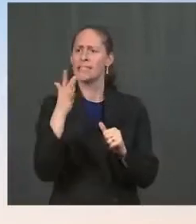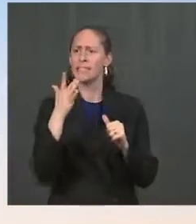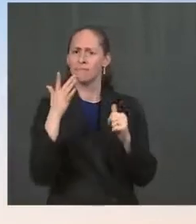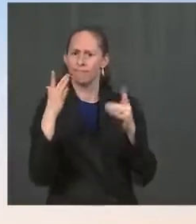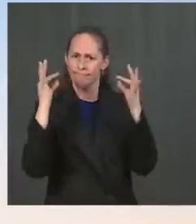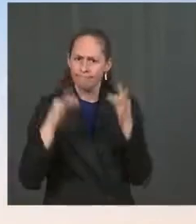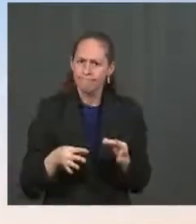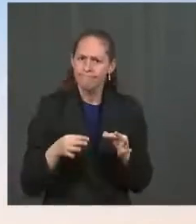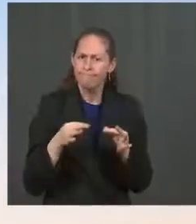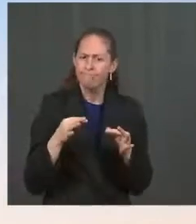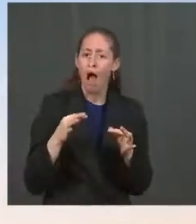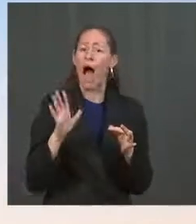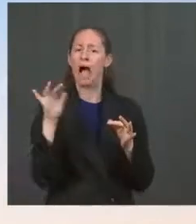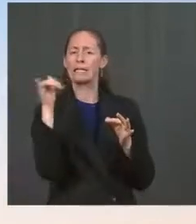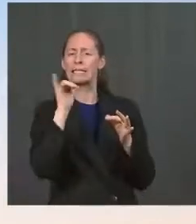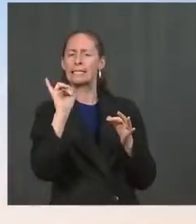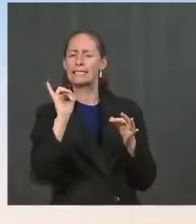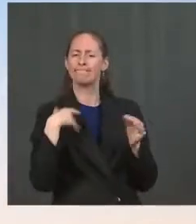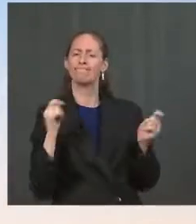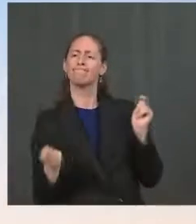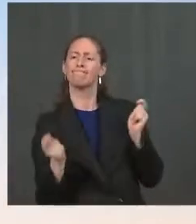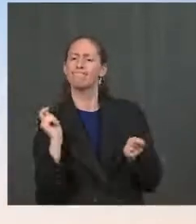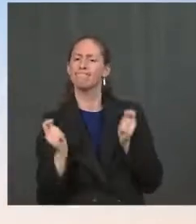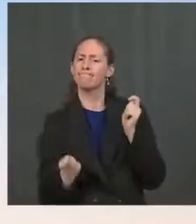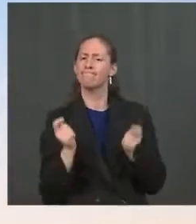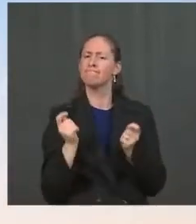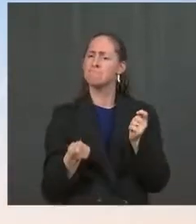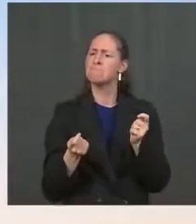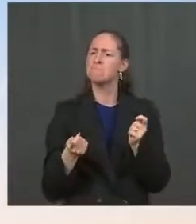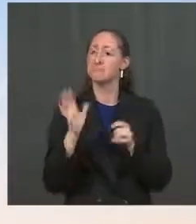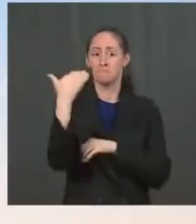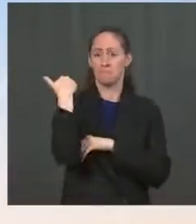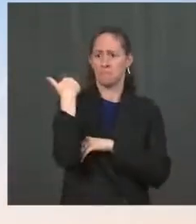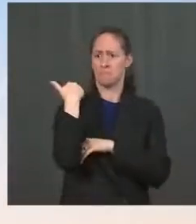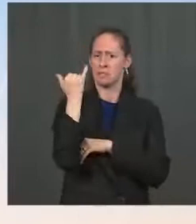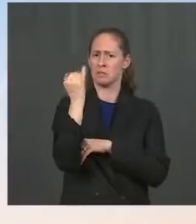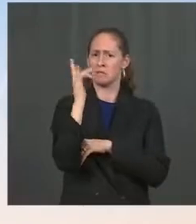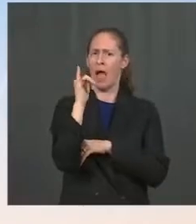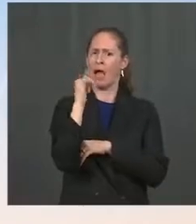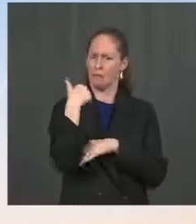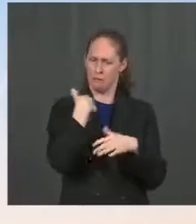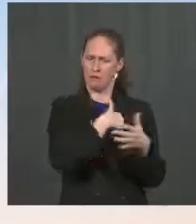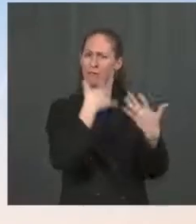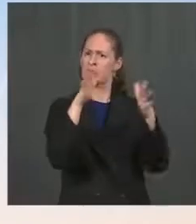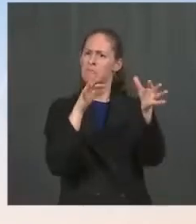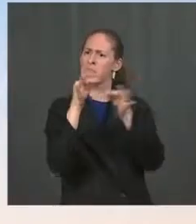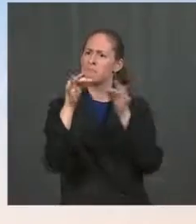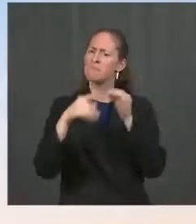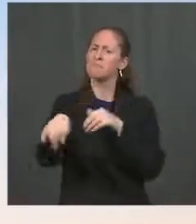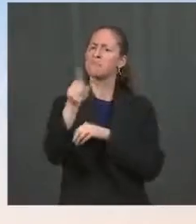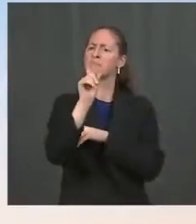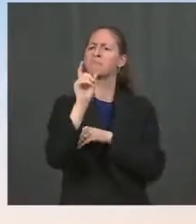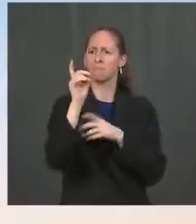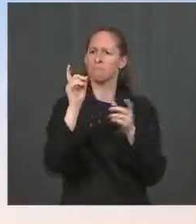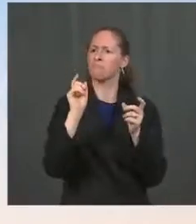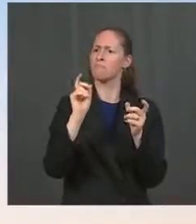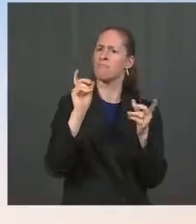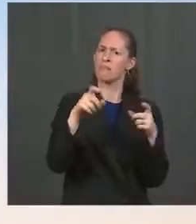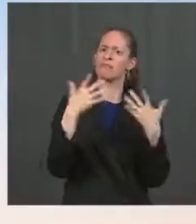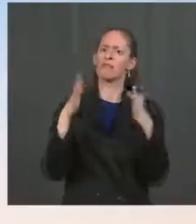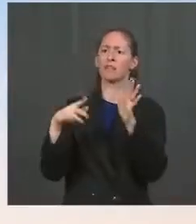time, there were steps we announced about attestation and individuals needing to attest that they had been vaccinated or be